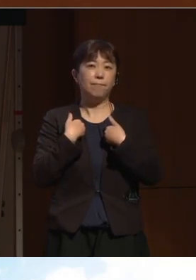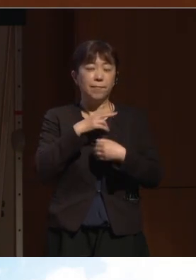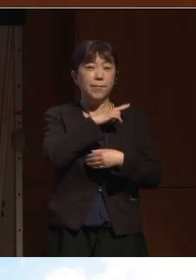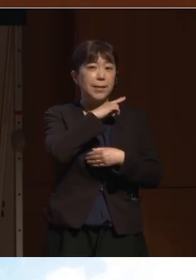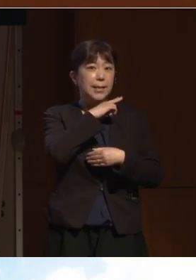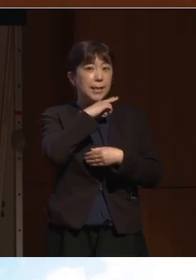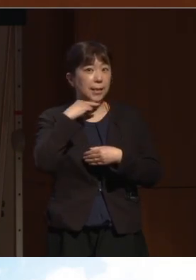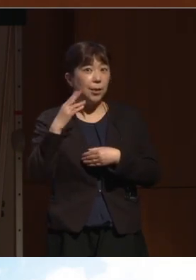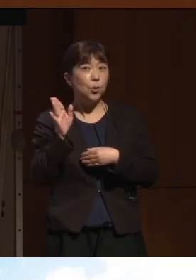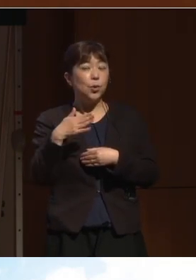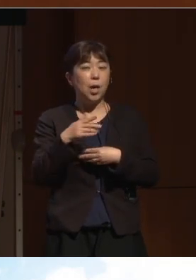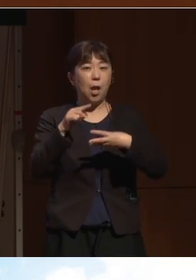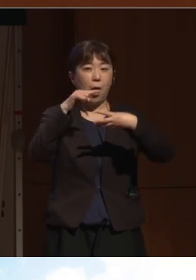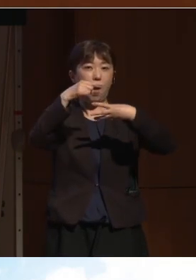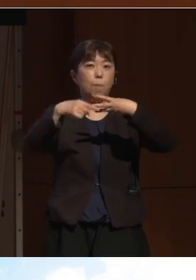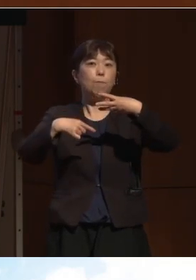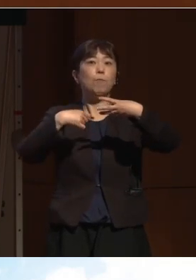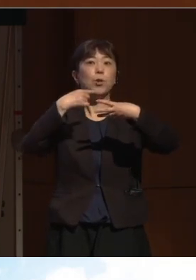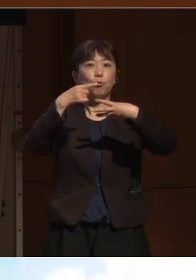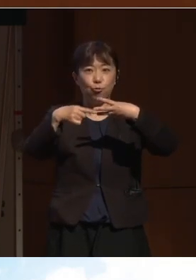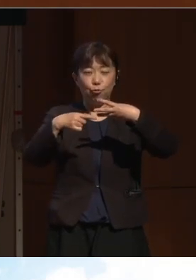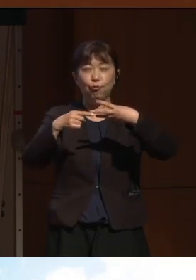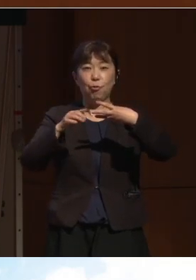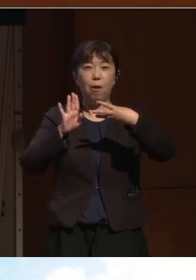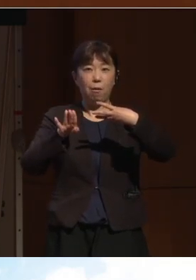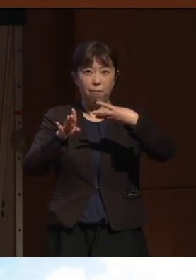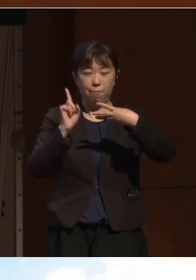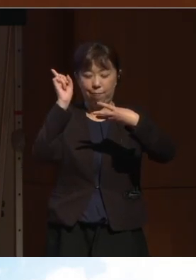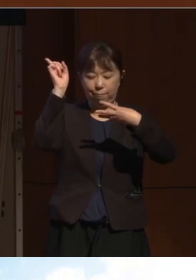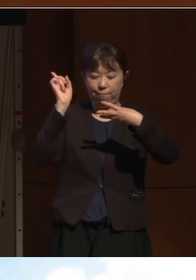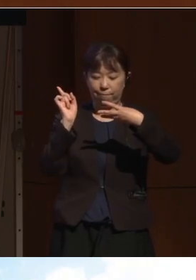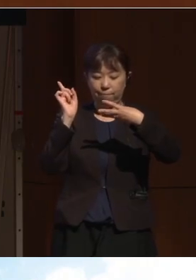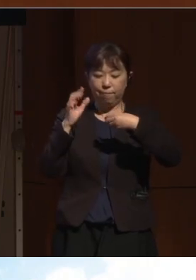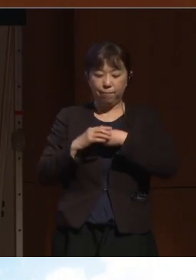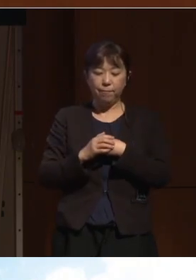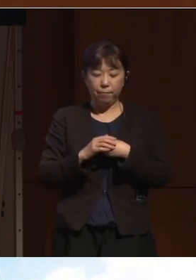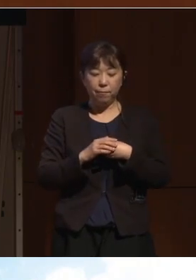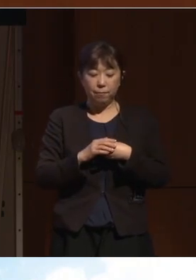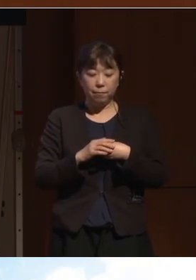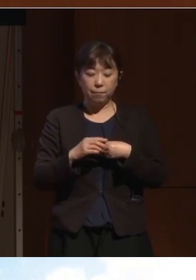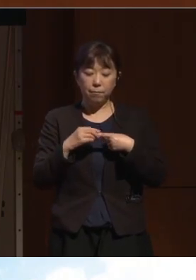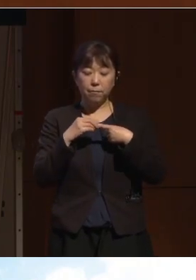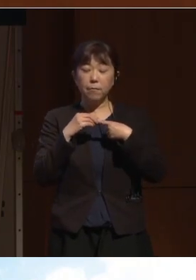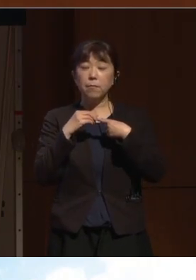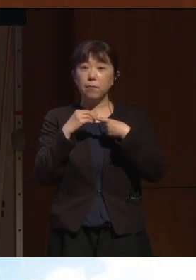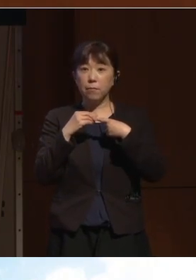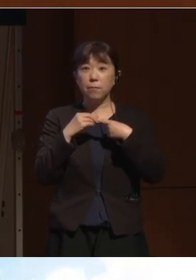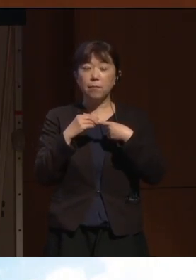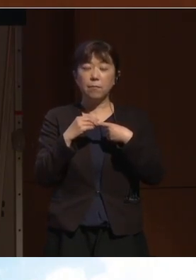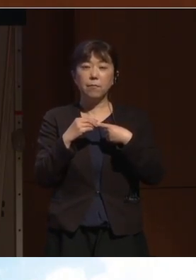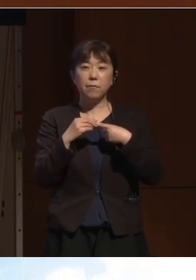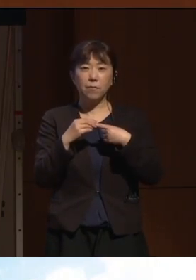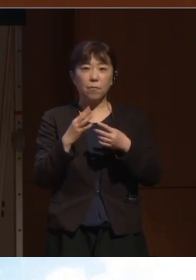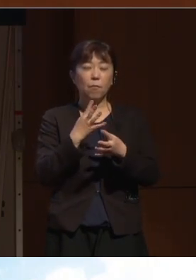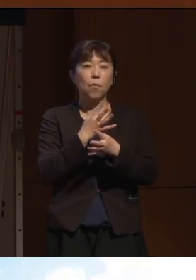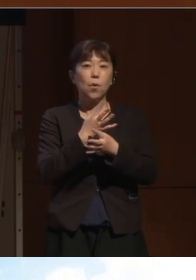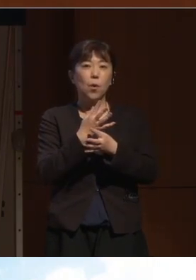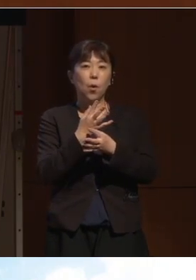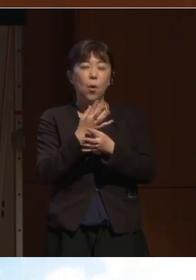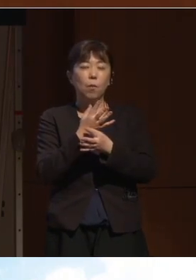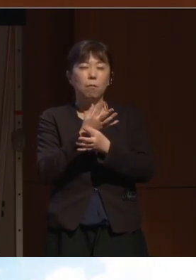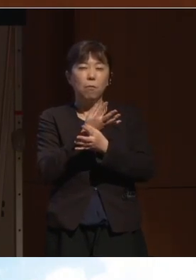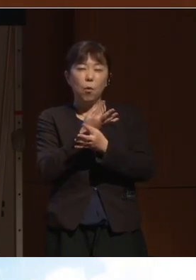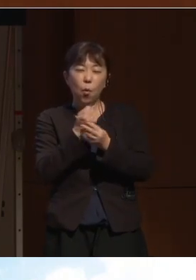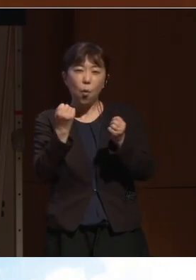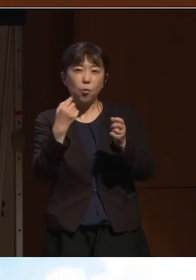trials. The first is that there were multiple strands of work, pieces of scientific work from different disciplines that were needed and had